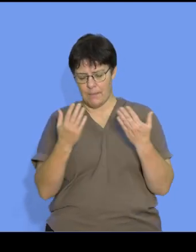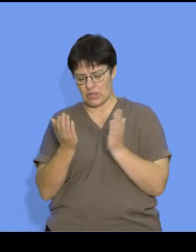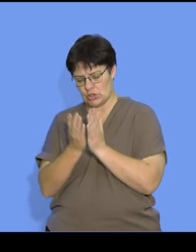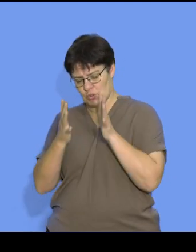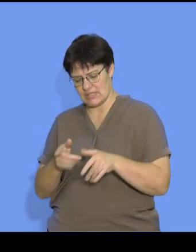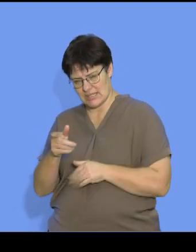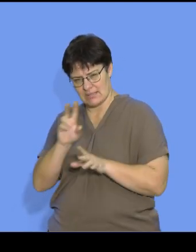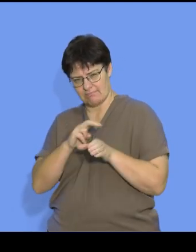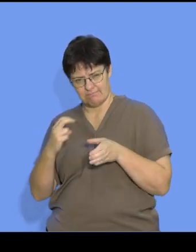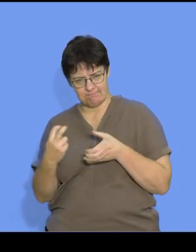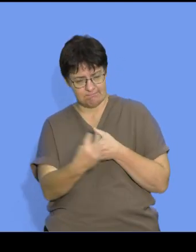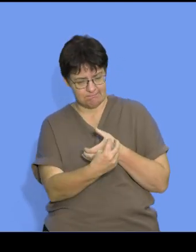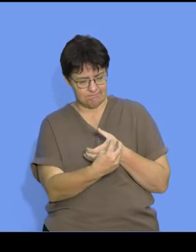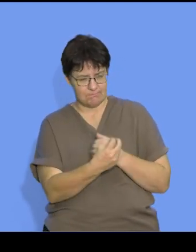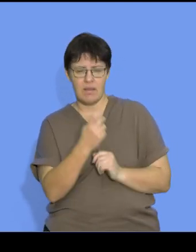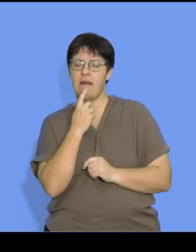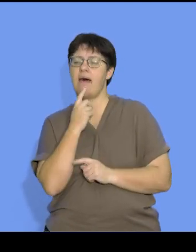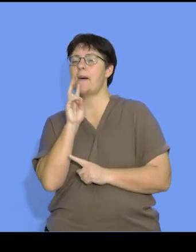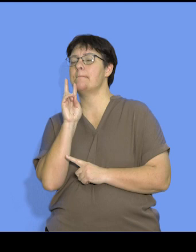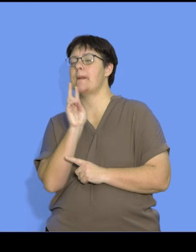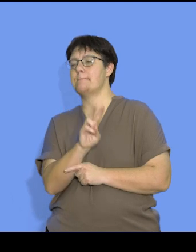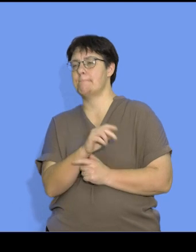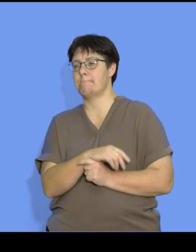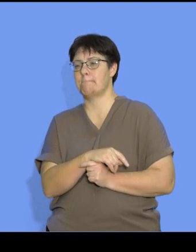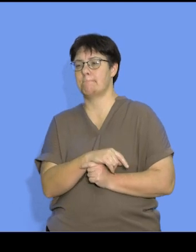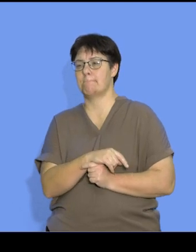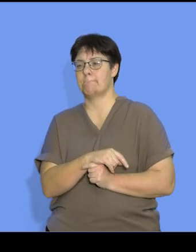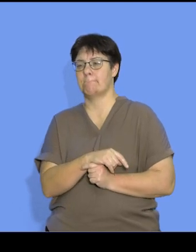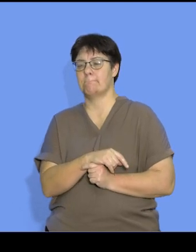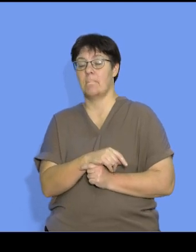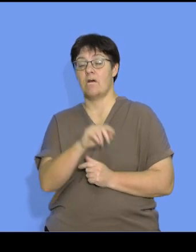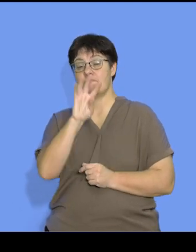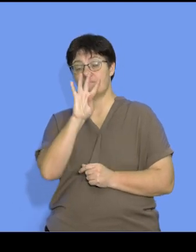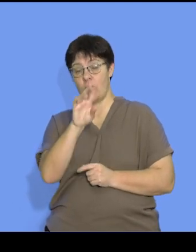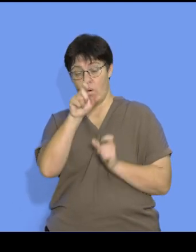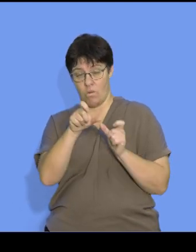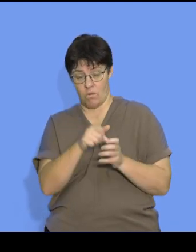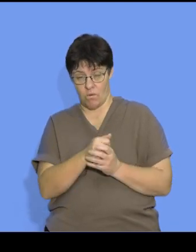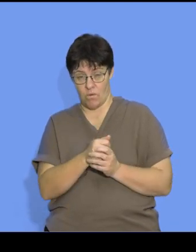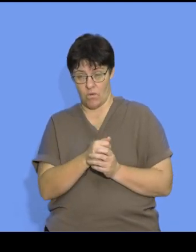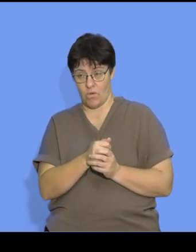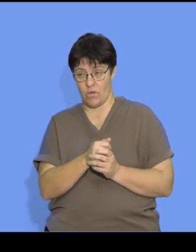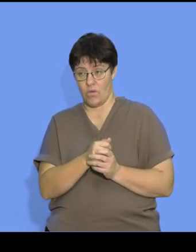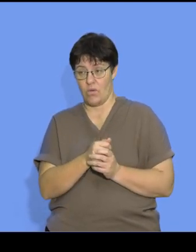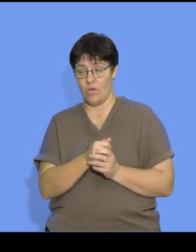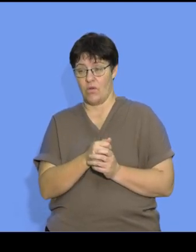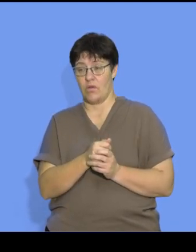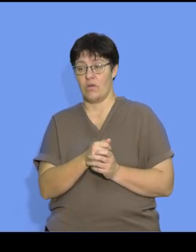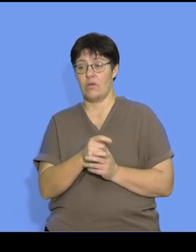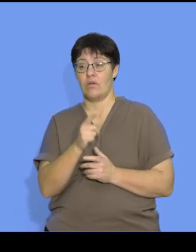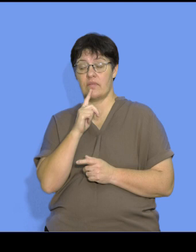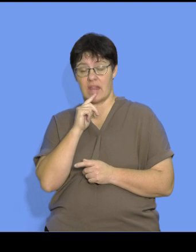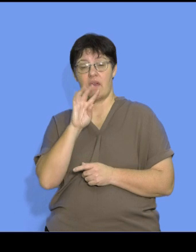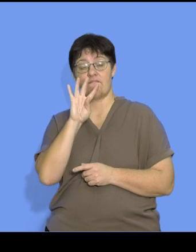seated, here I can see that I had 4 people. At 2 tables, I had 4